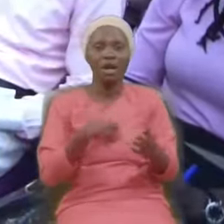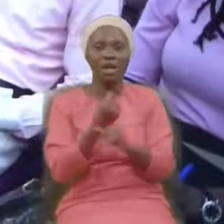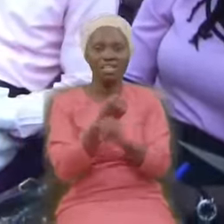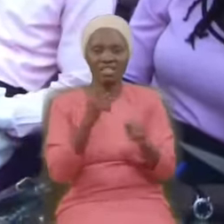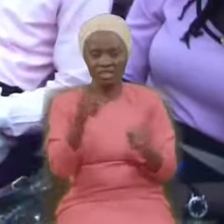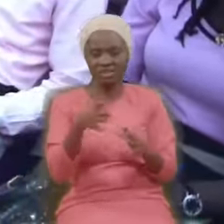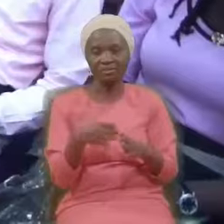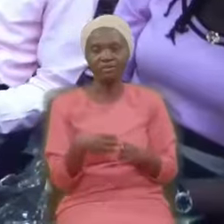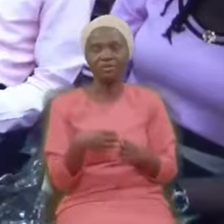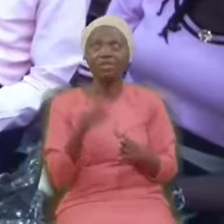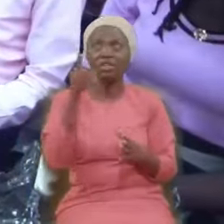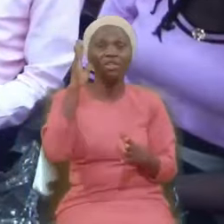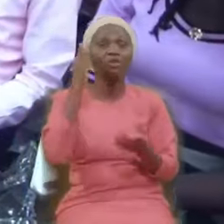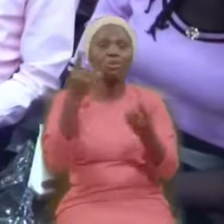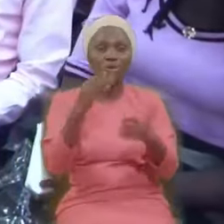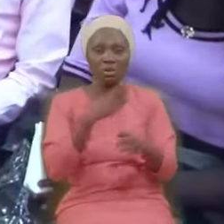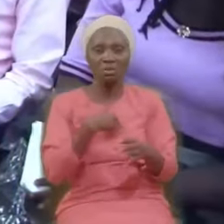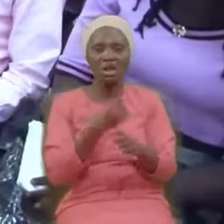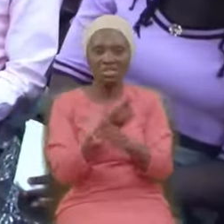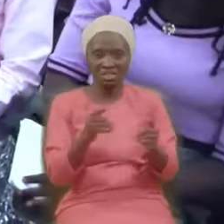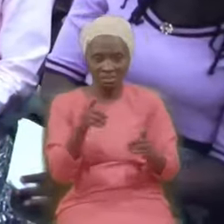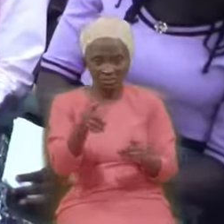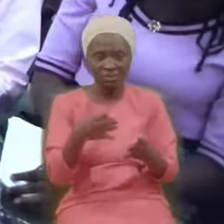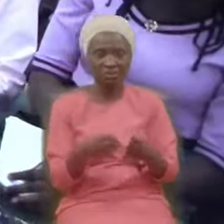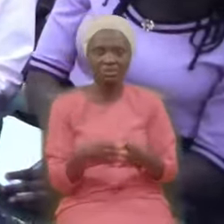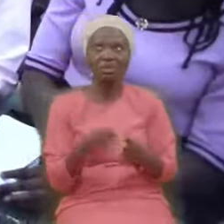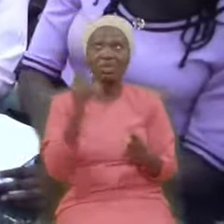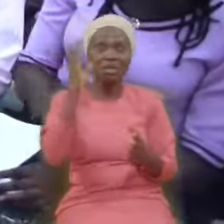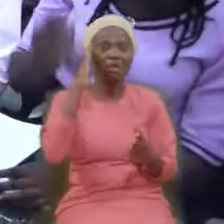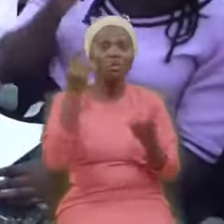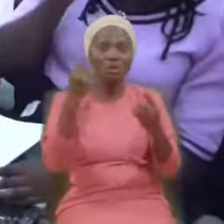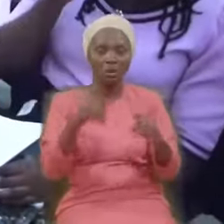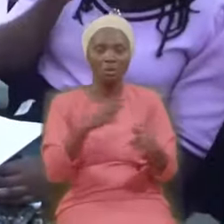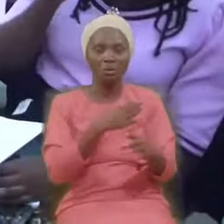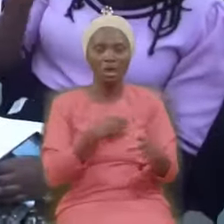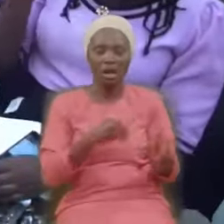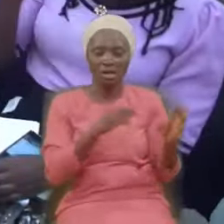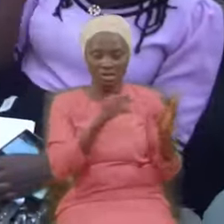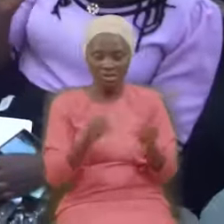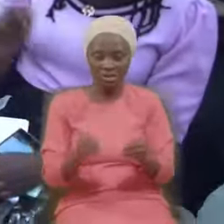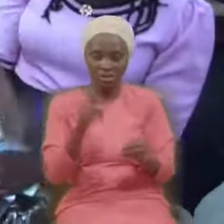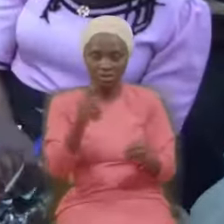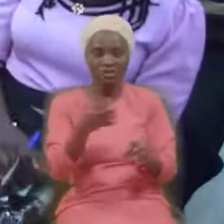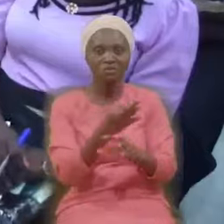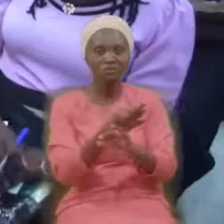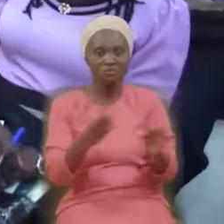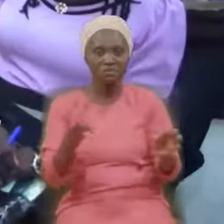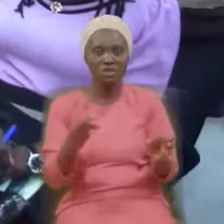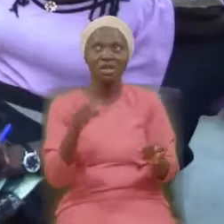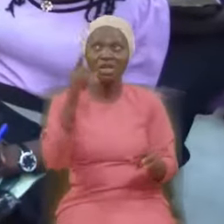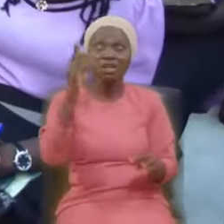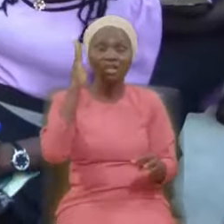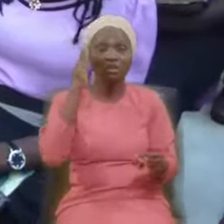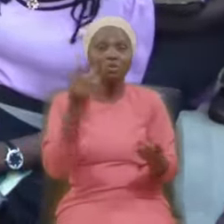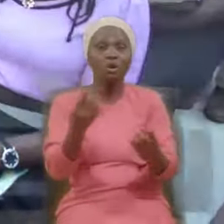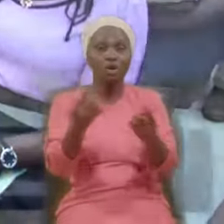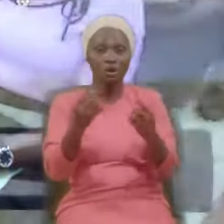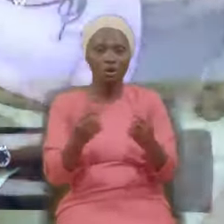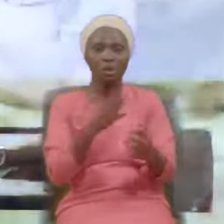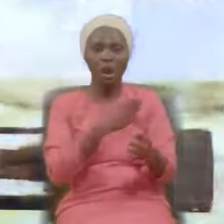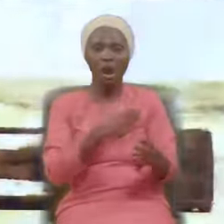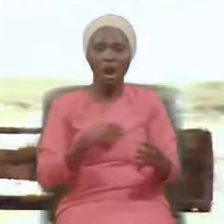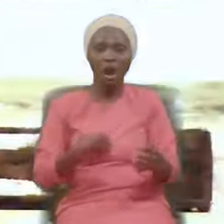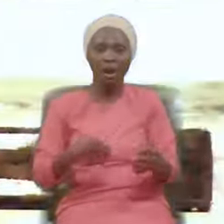will come and deliver you. He will come and set you free. He will come and break